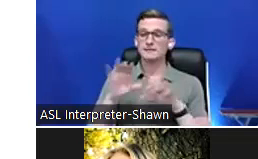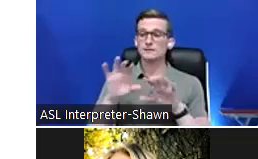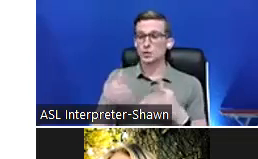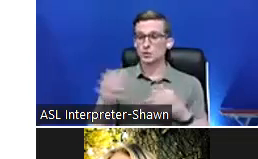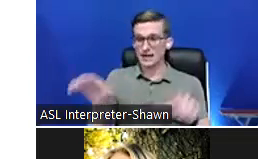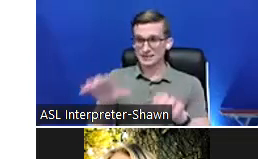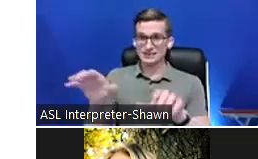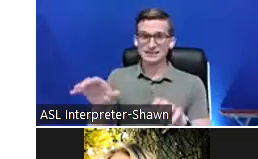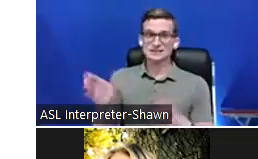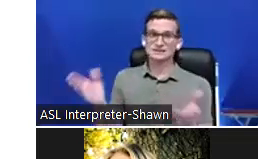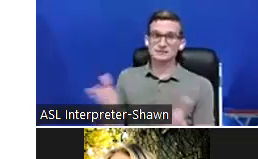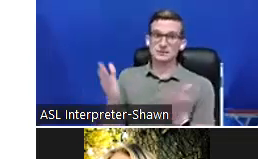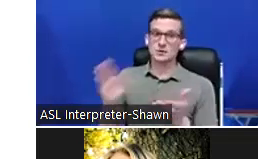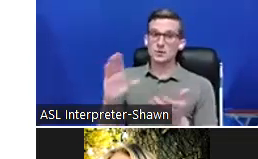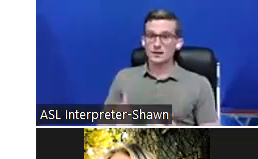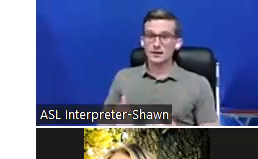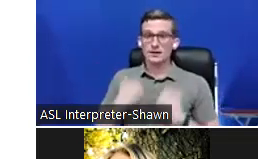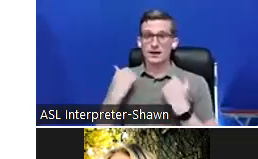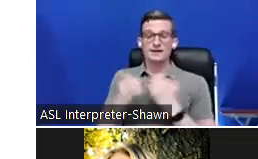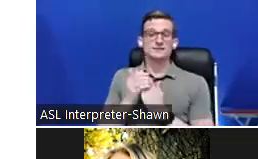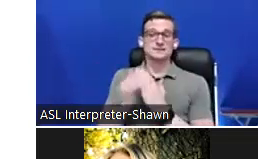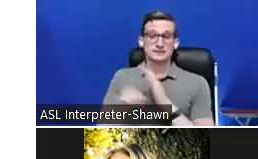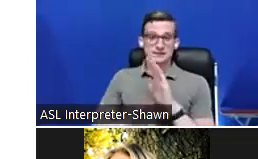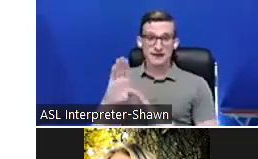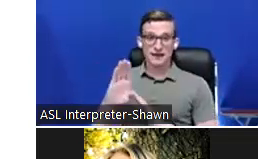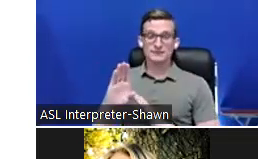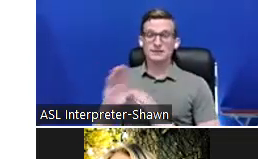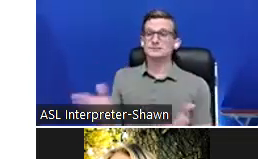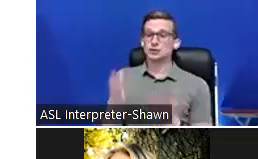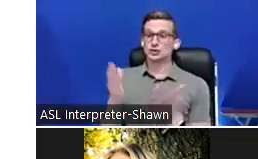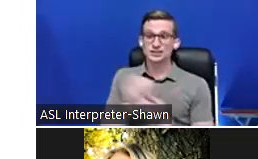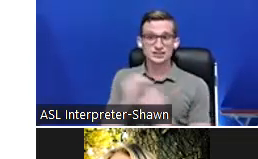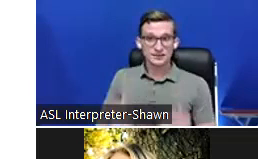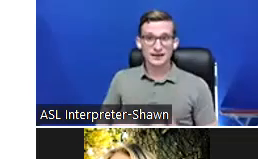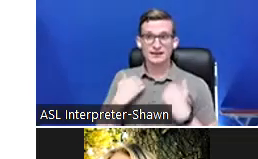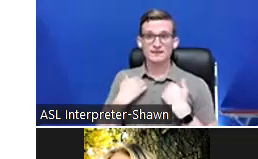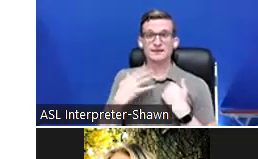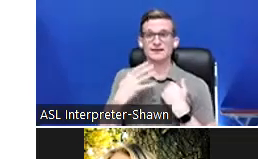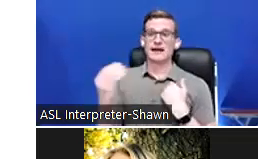independent living, and support the pursuit of the individual's interests and goals.